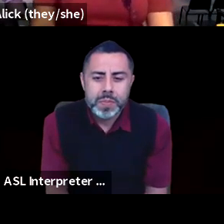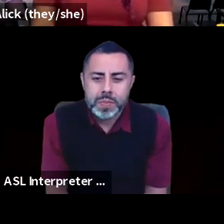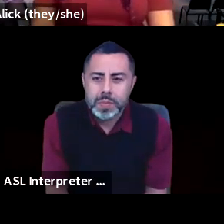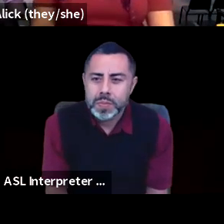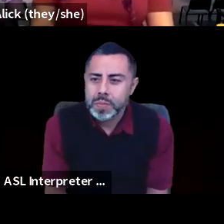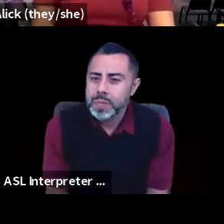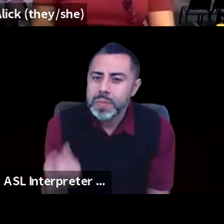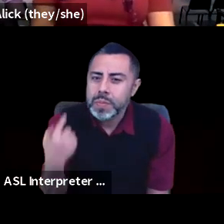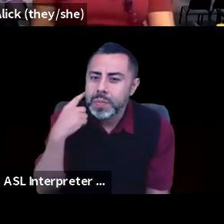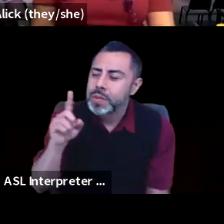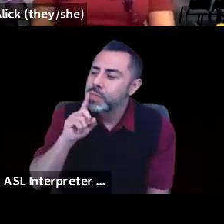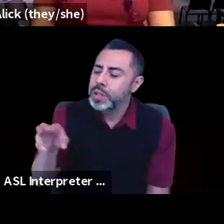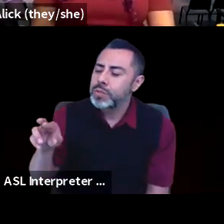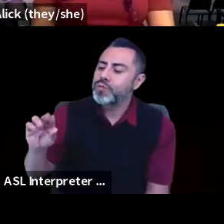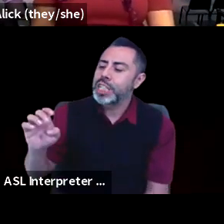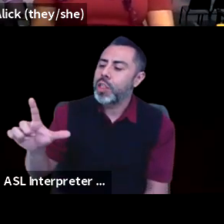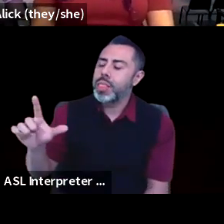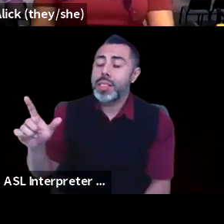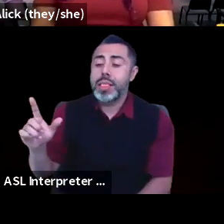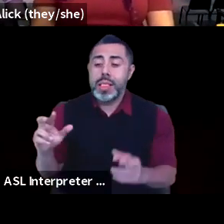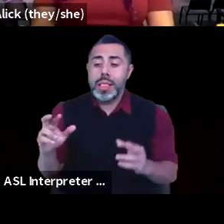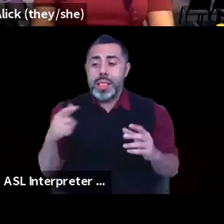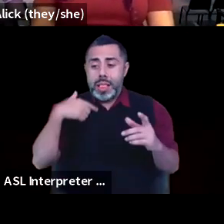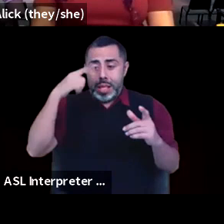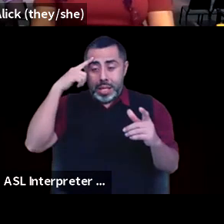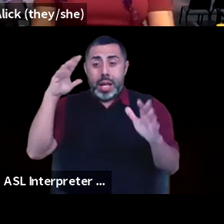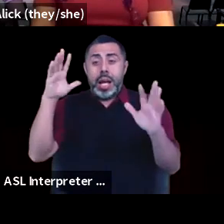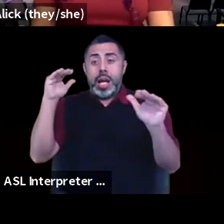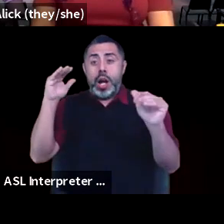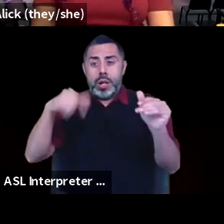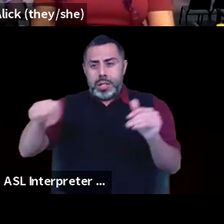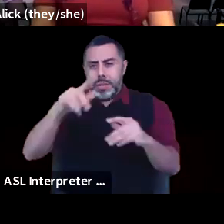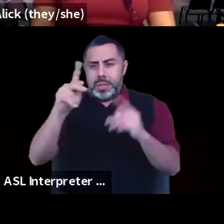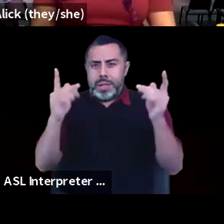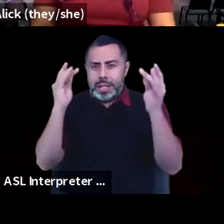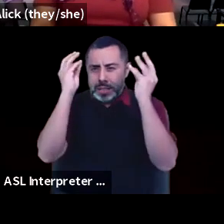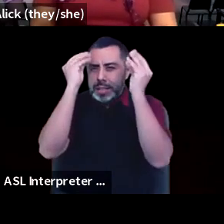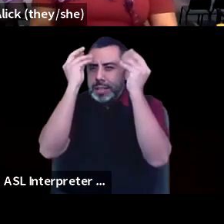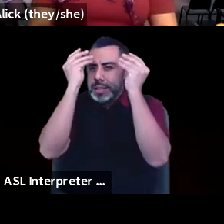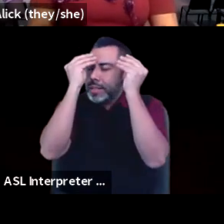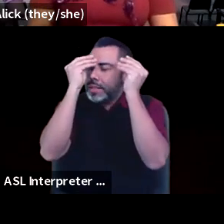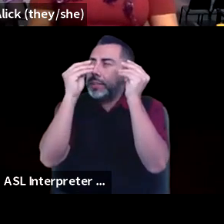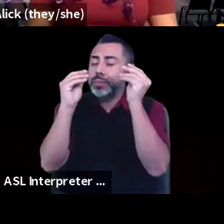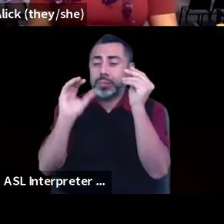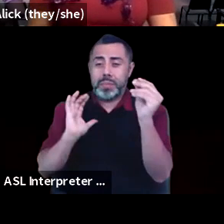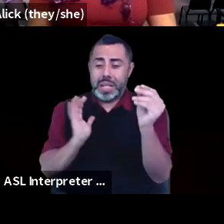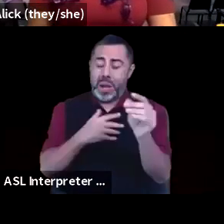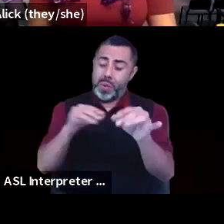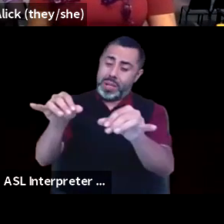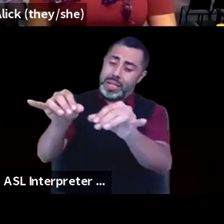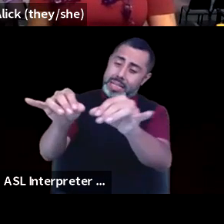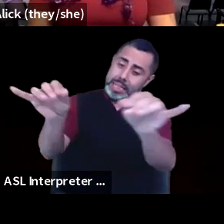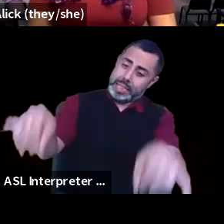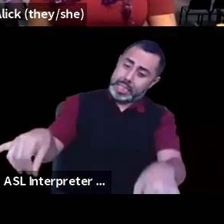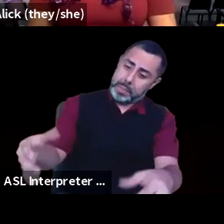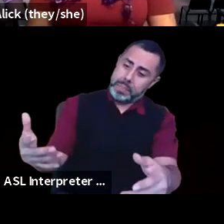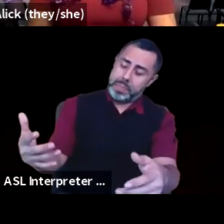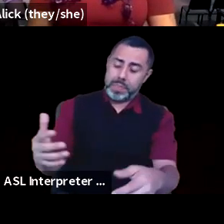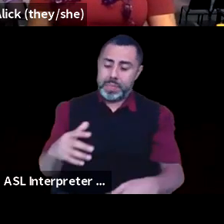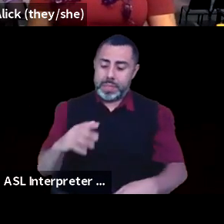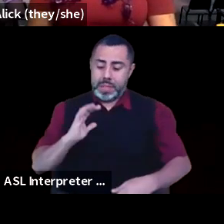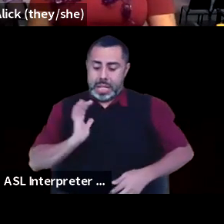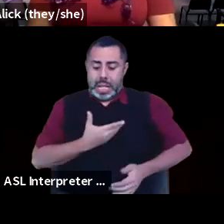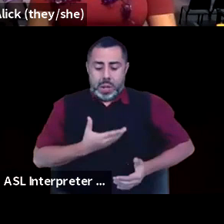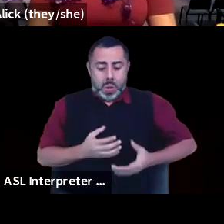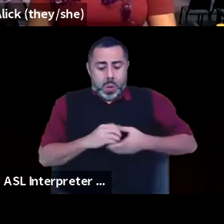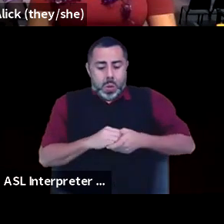I hope we're reflecting on how much of our systems and our maybe our own expectations of ourselves are aiming for a